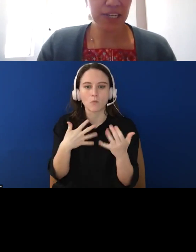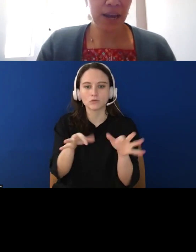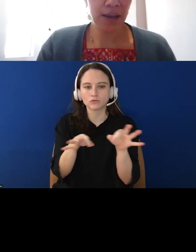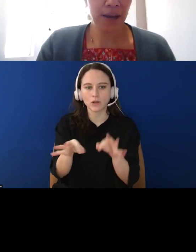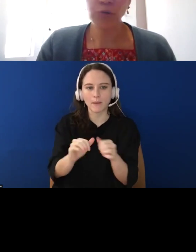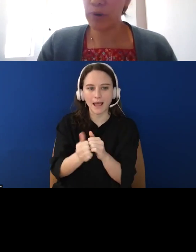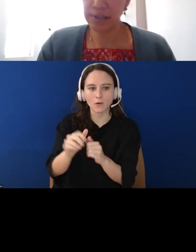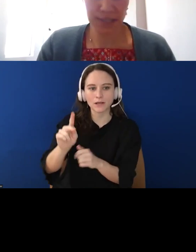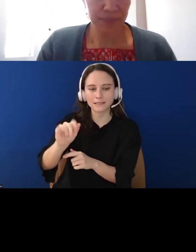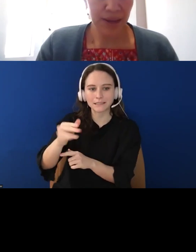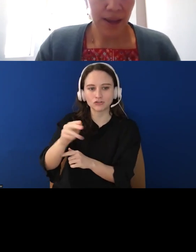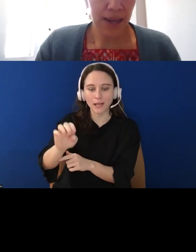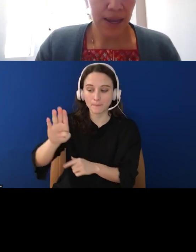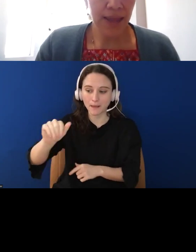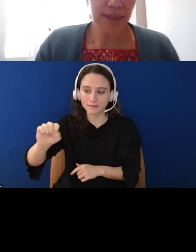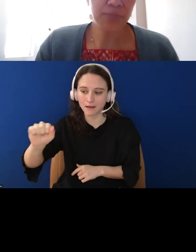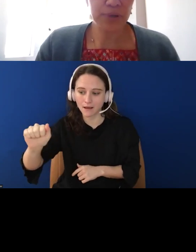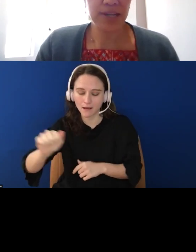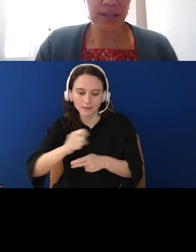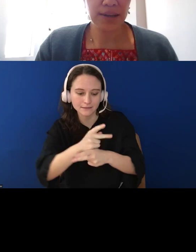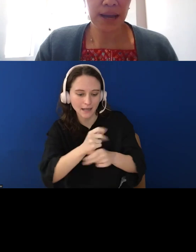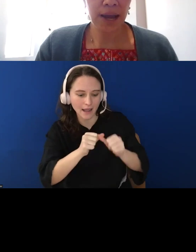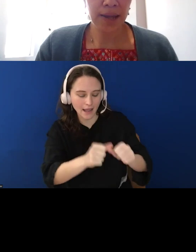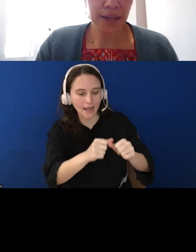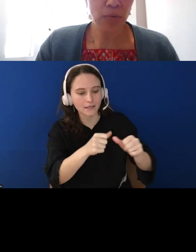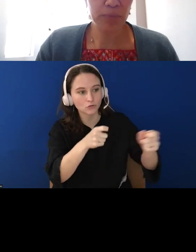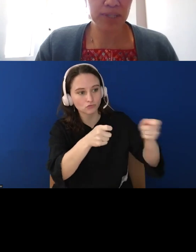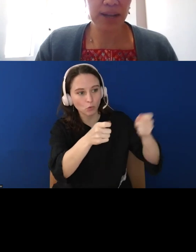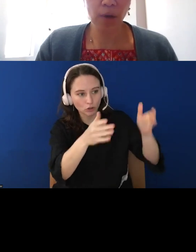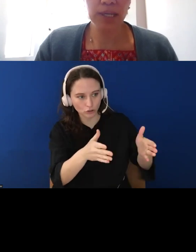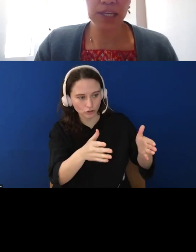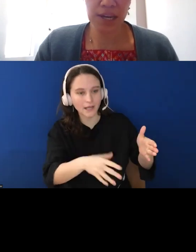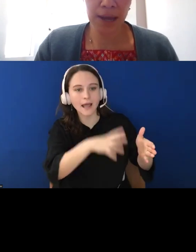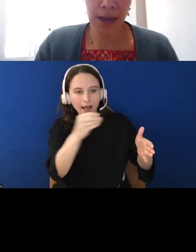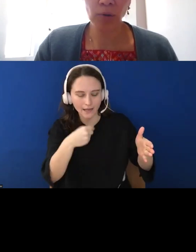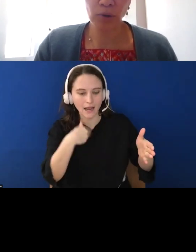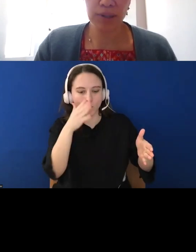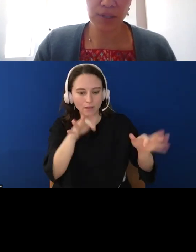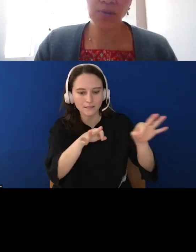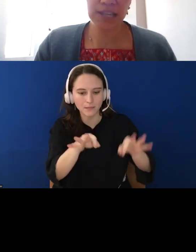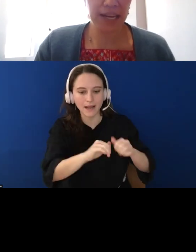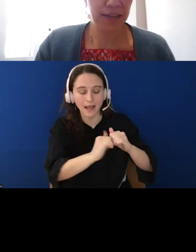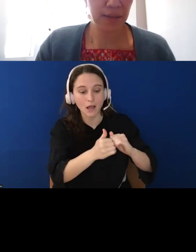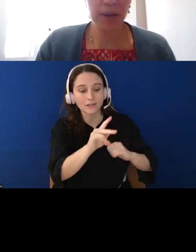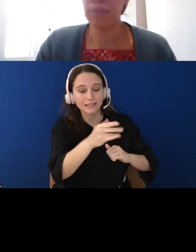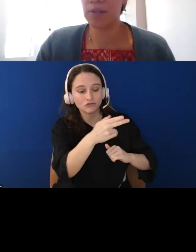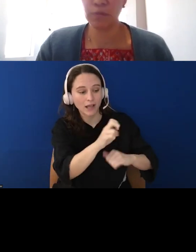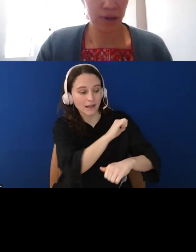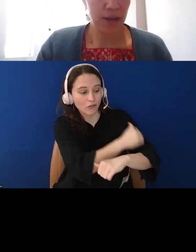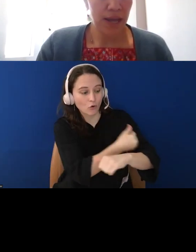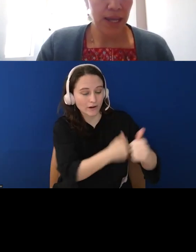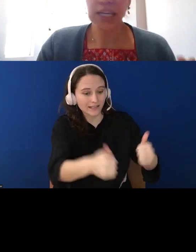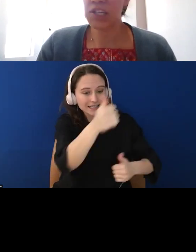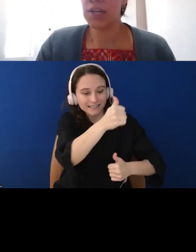the K'iche' rulers, and then I will present how the K'iche' authorities sustained the members